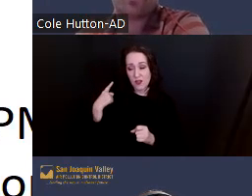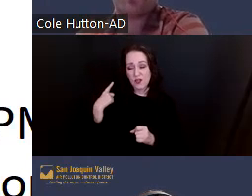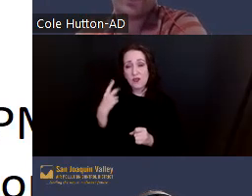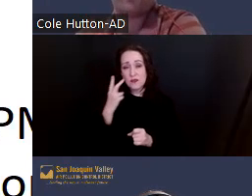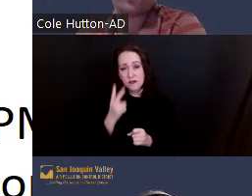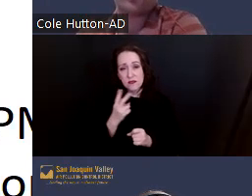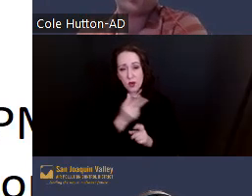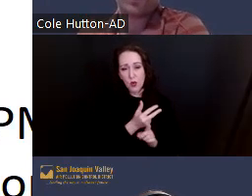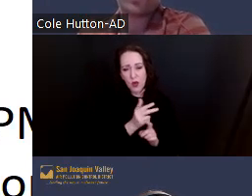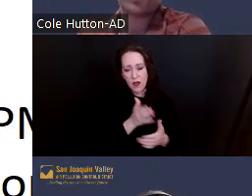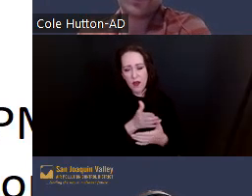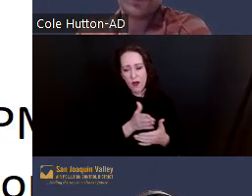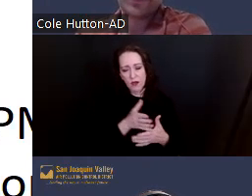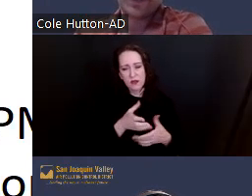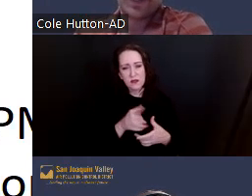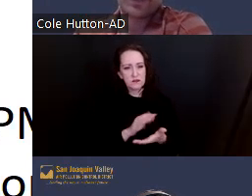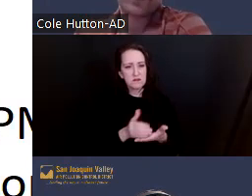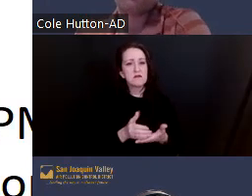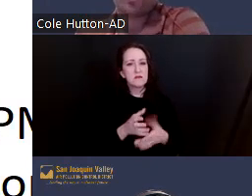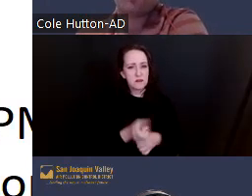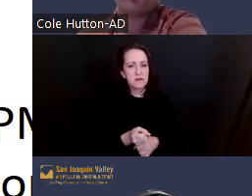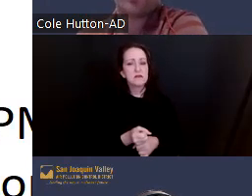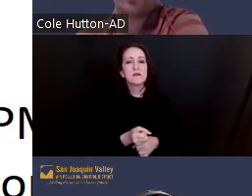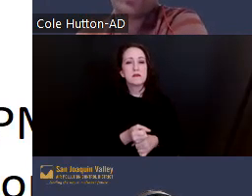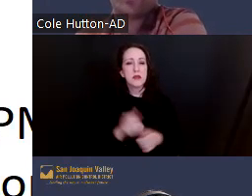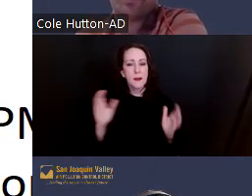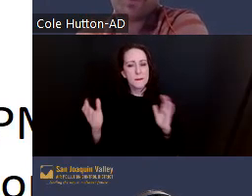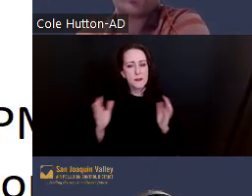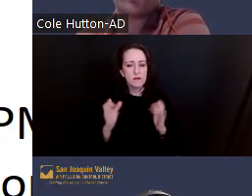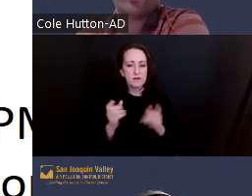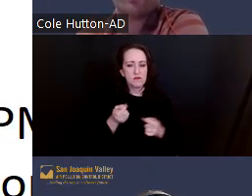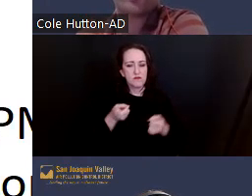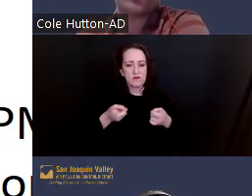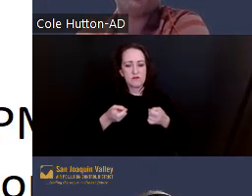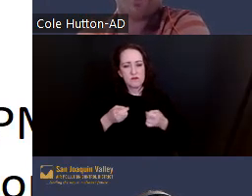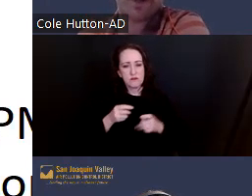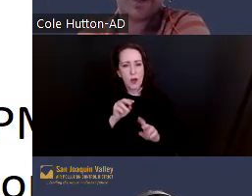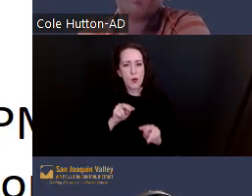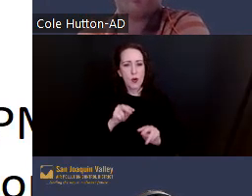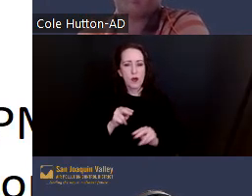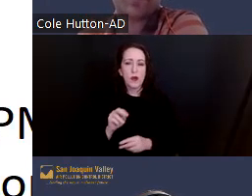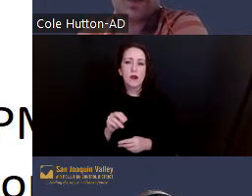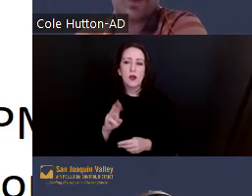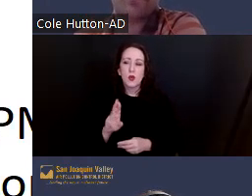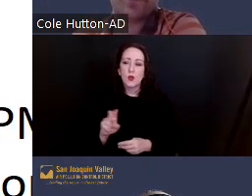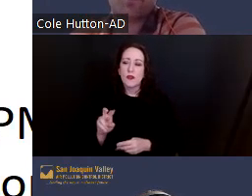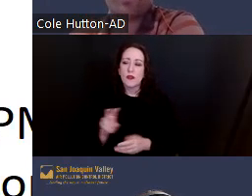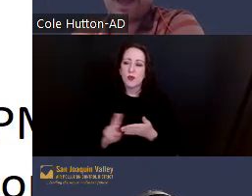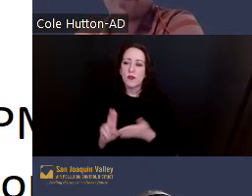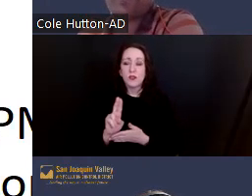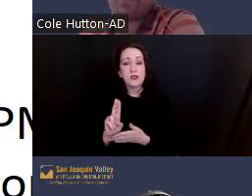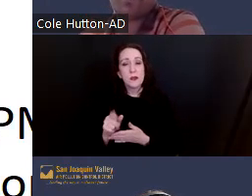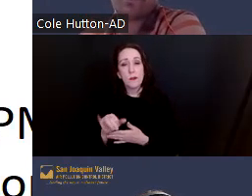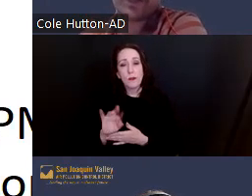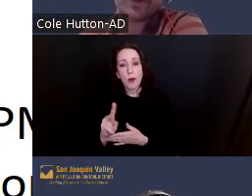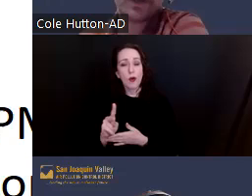see the quarterly average concentrations is comparable to the regulatory monitor at University Park. The quarterly